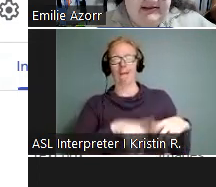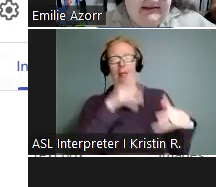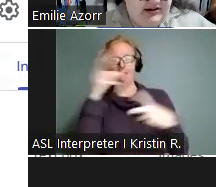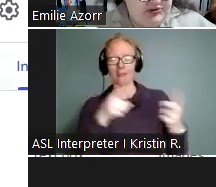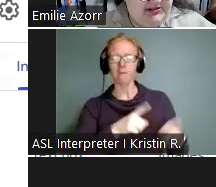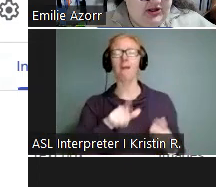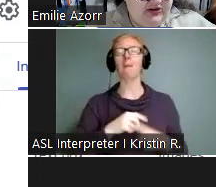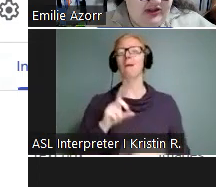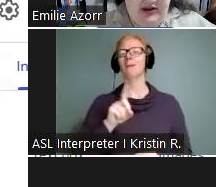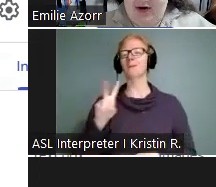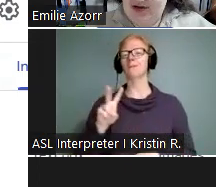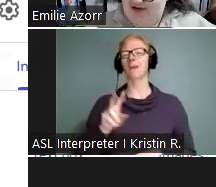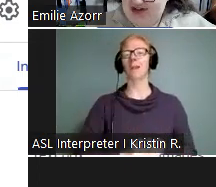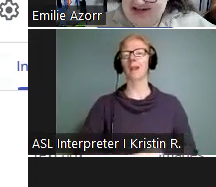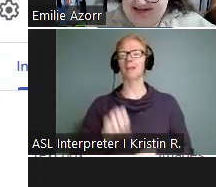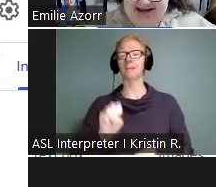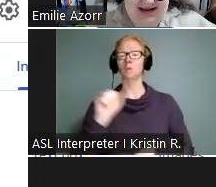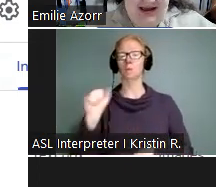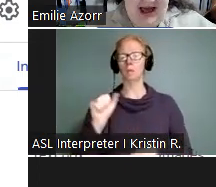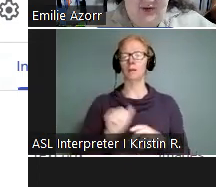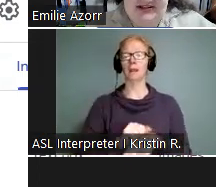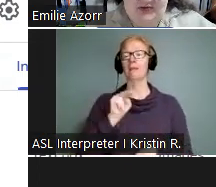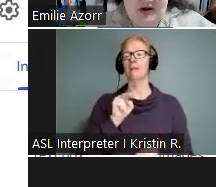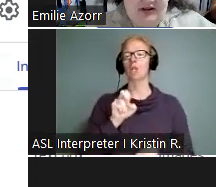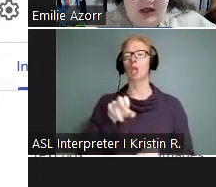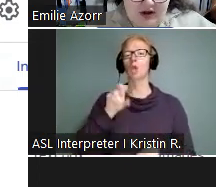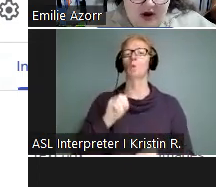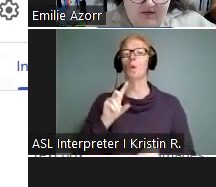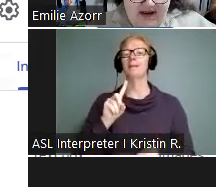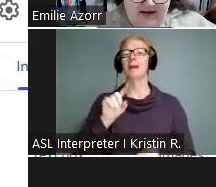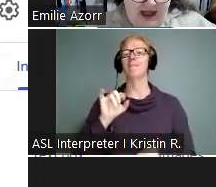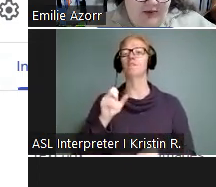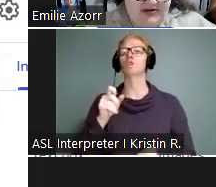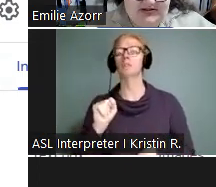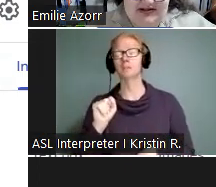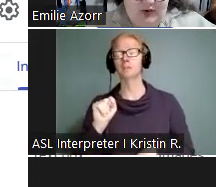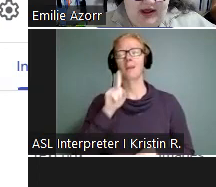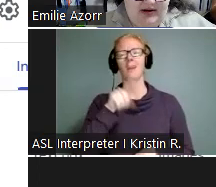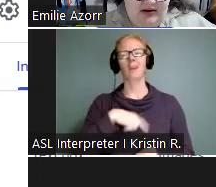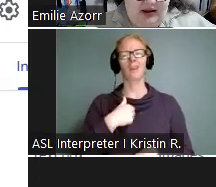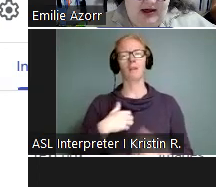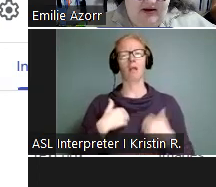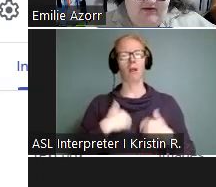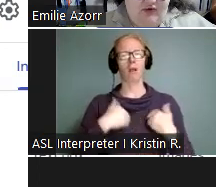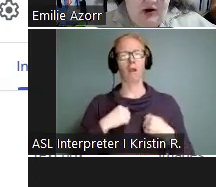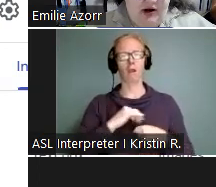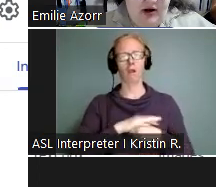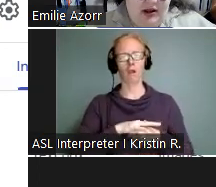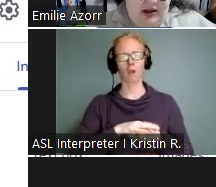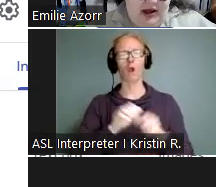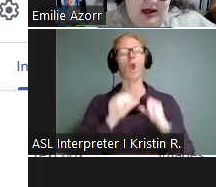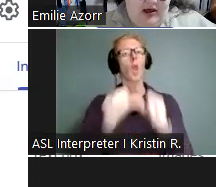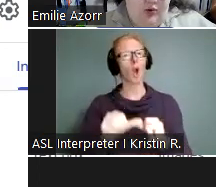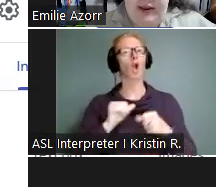domestic violence and sexual assault and neurodivergence. We did one on long COVID, and we also did one